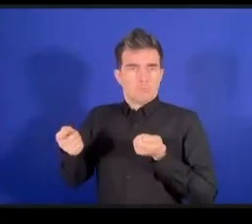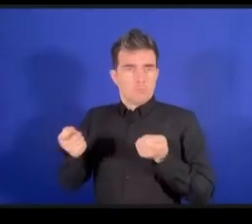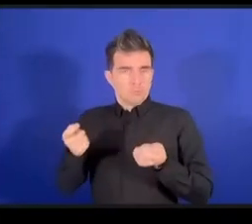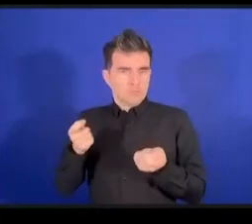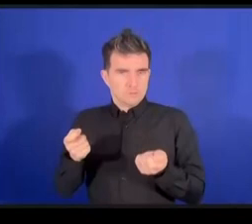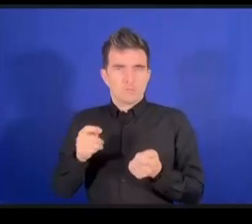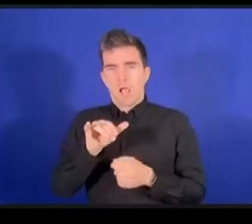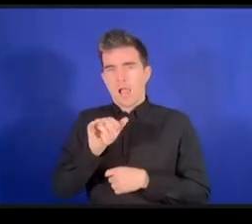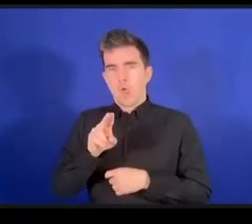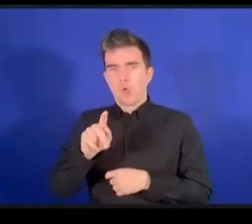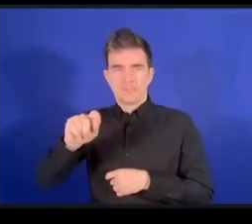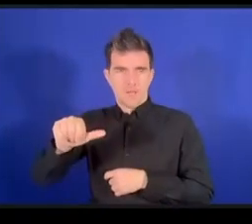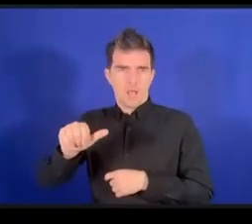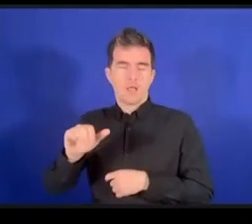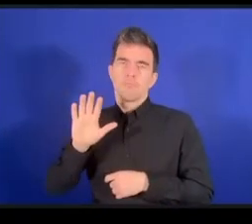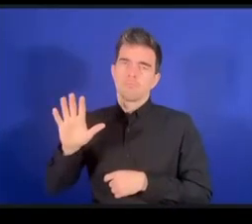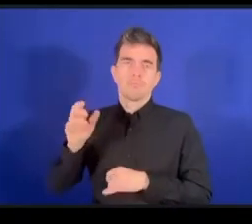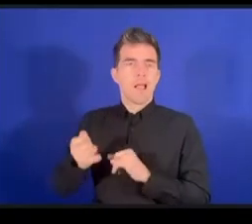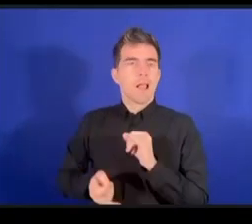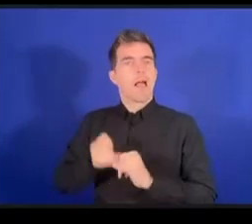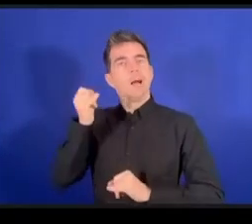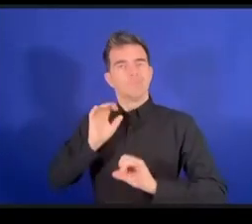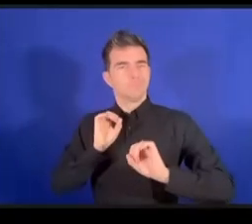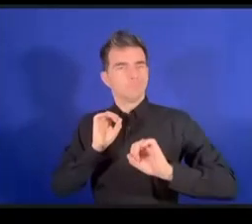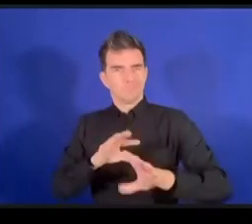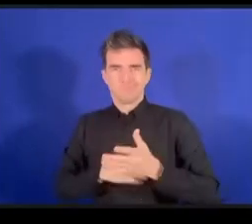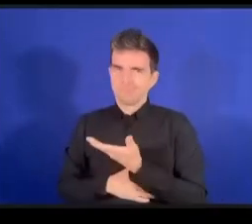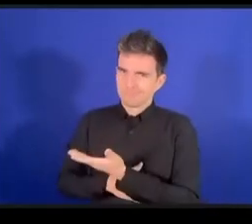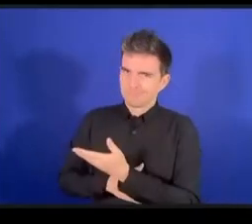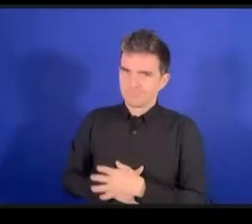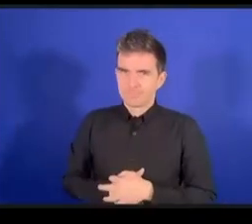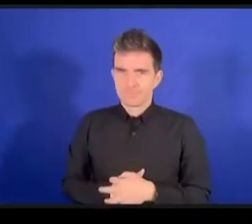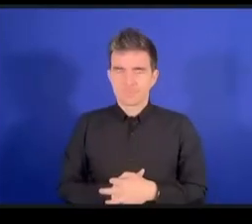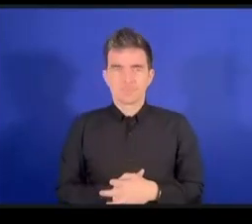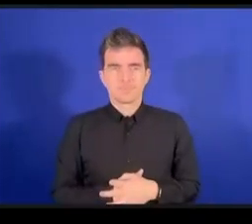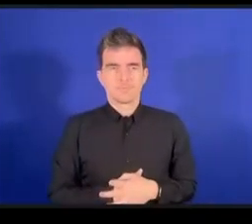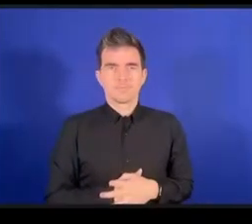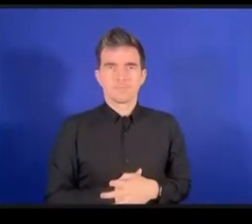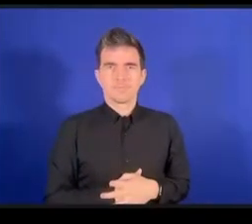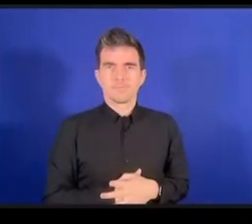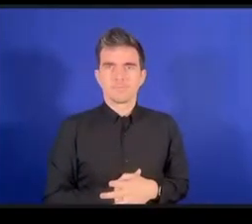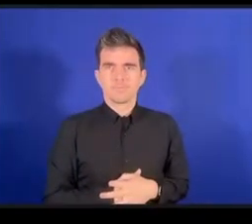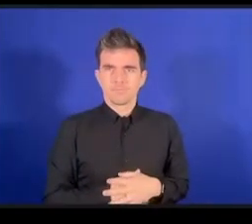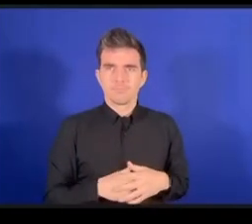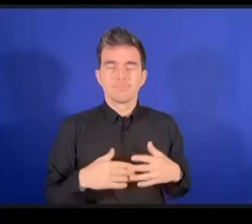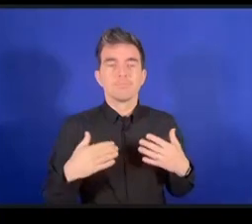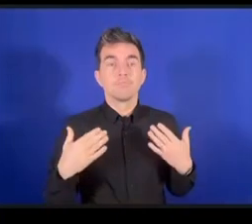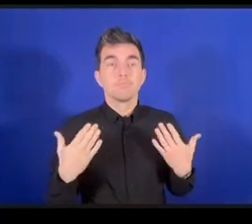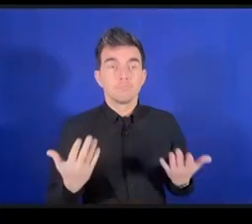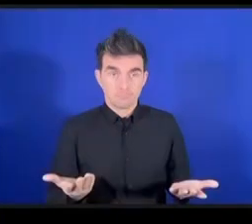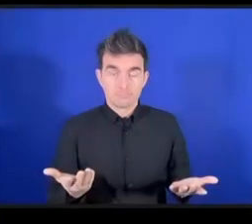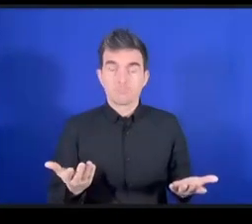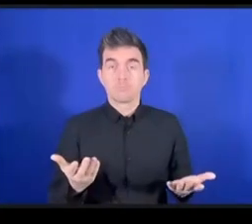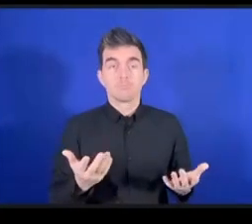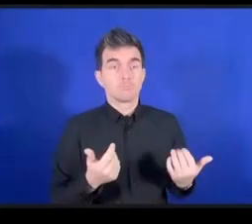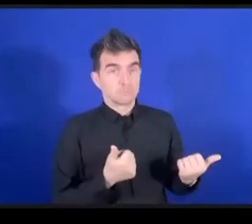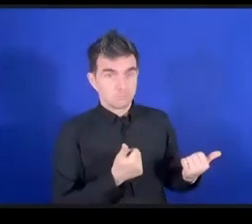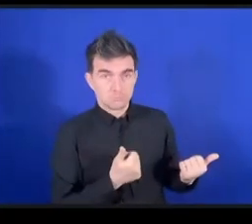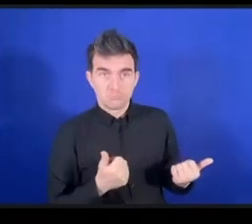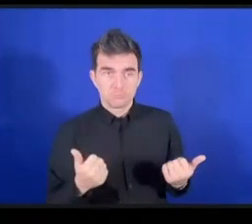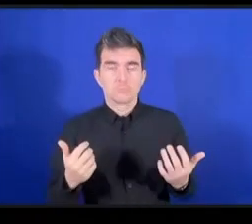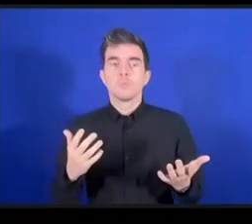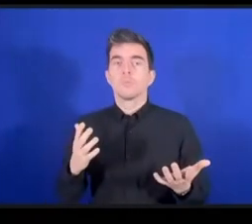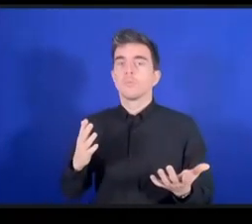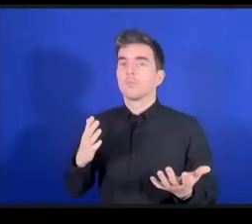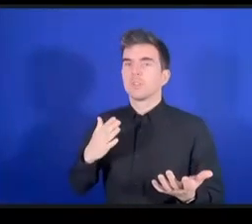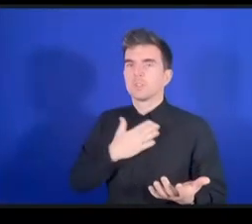to interrupt, Jutta. Alexander would like to... Sorry, we don't have time. So my